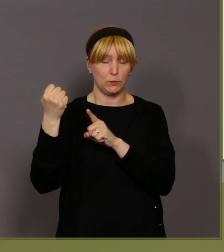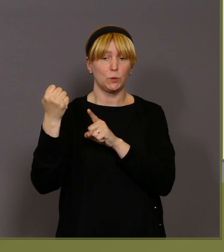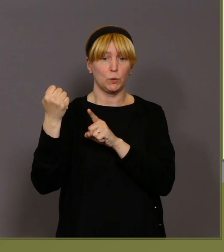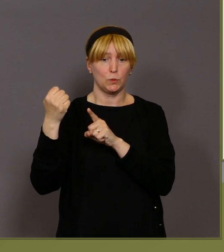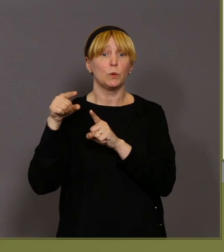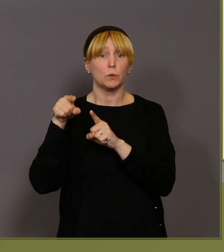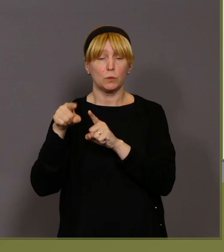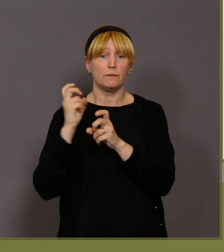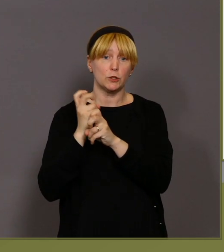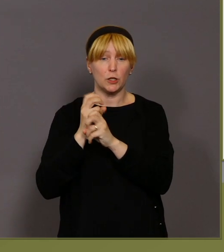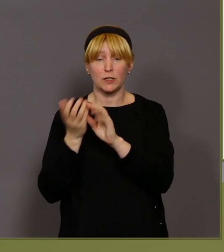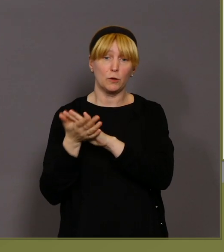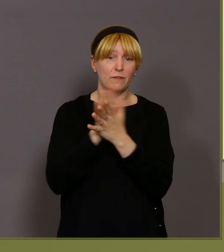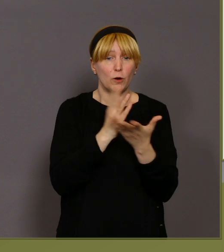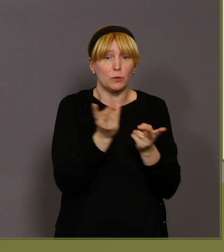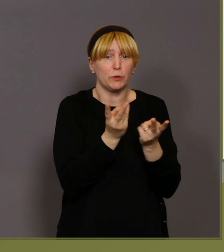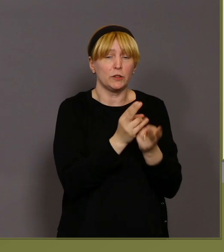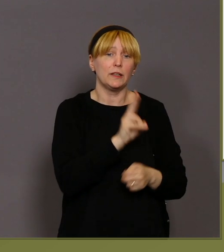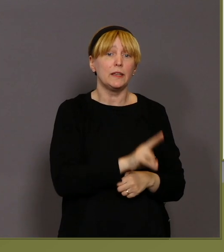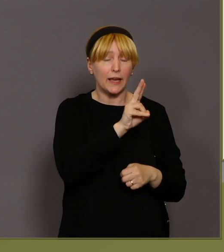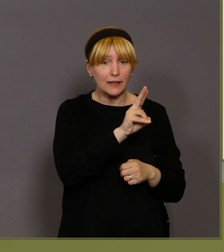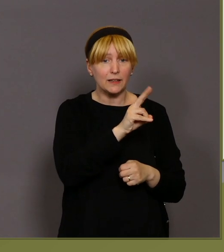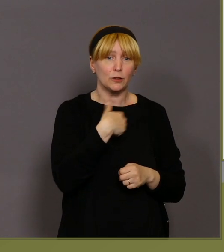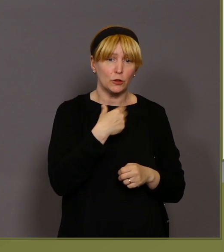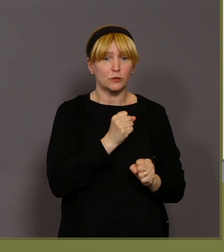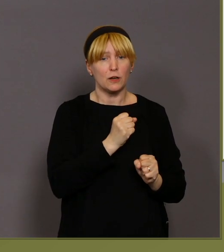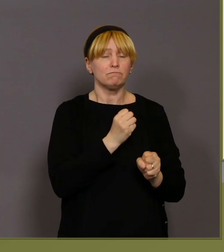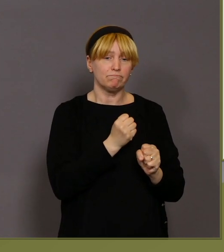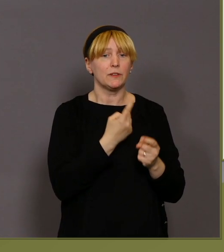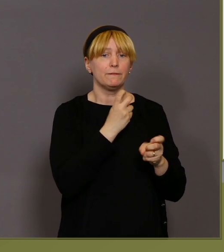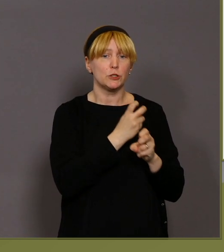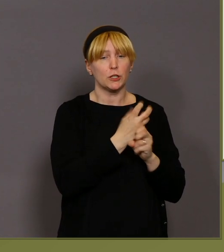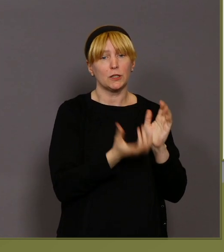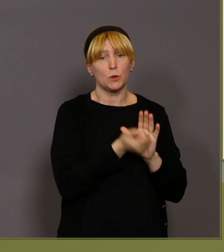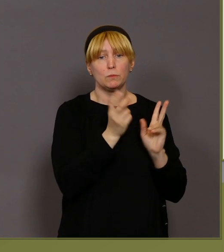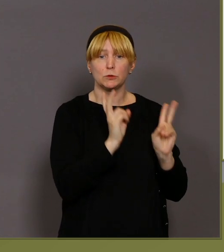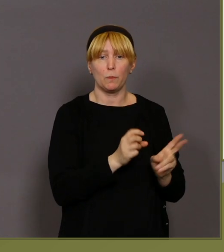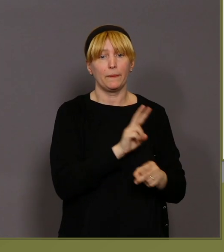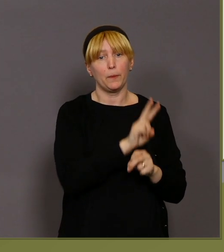their meaning and talk to you in terms of 12 rules.